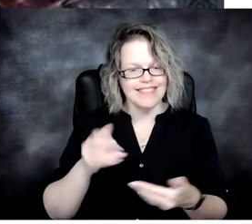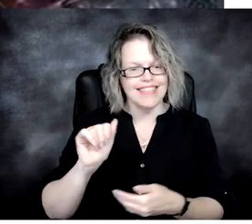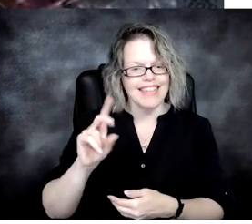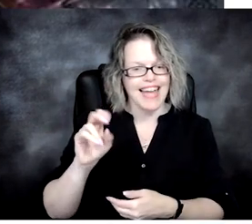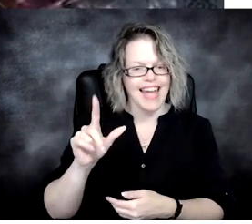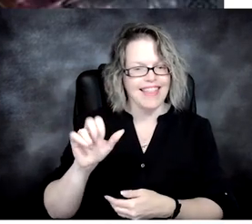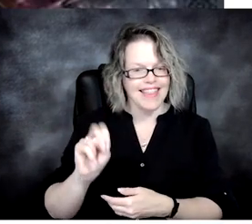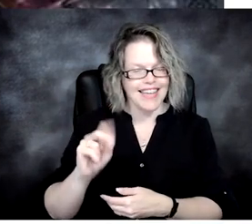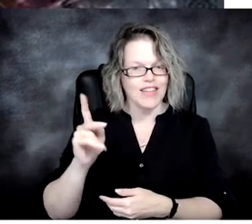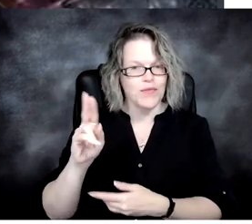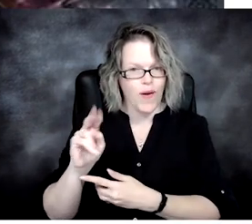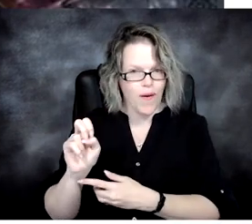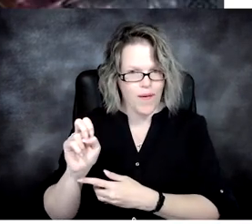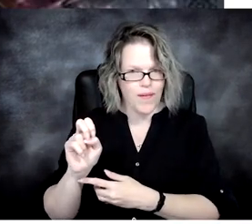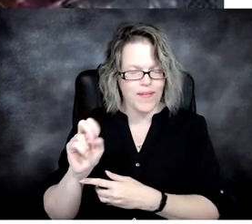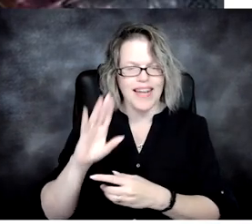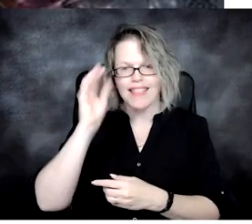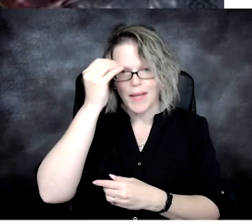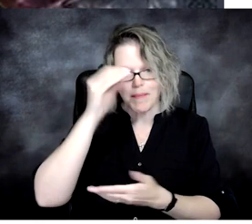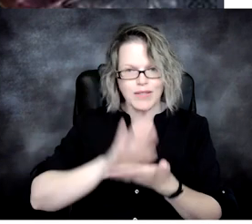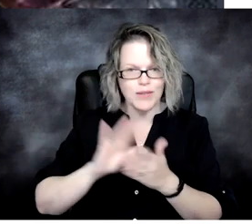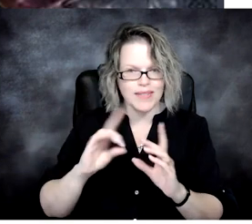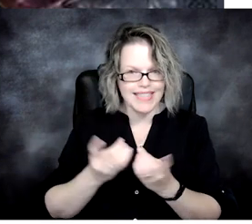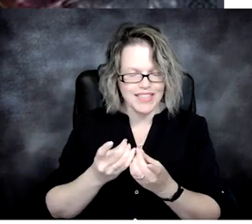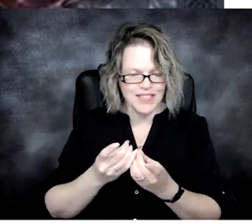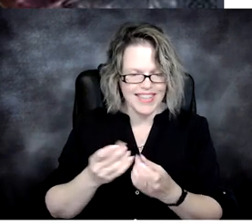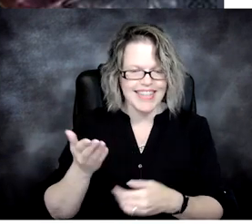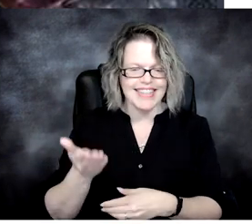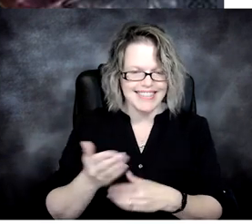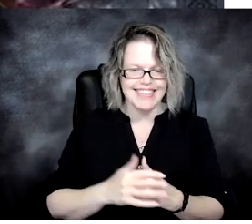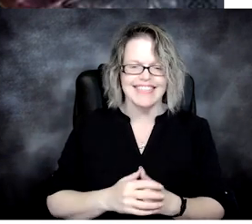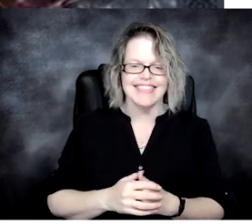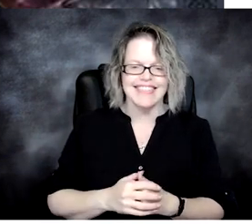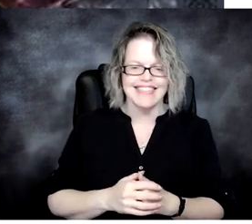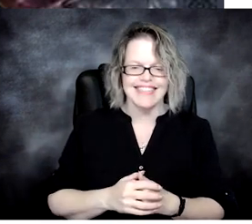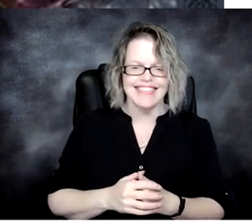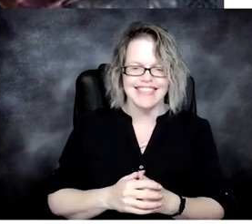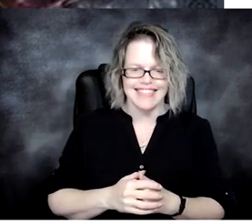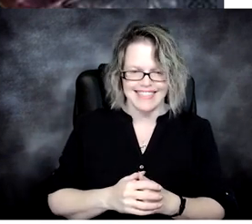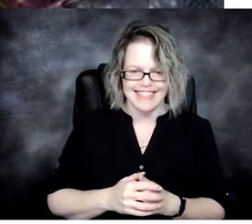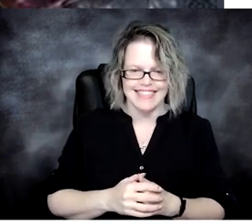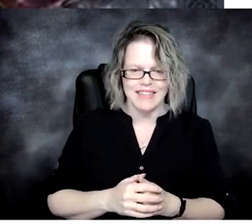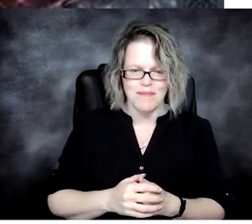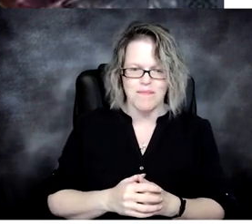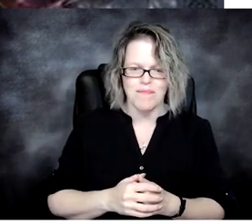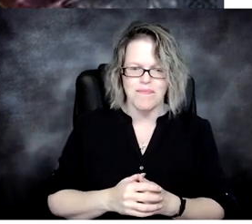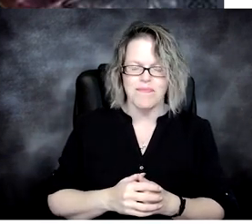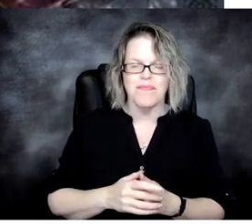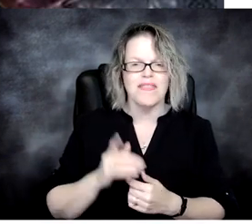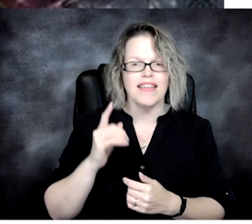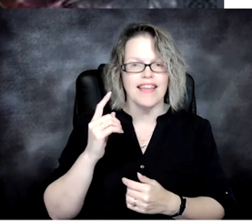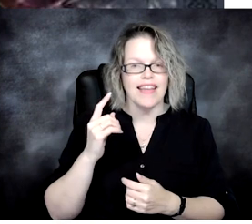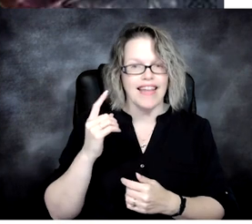from Avanti High School in the Olympia School District ESD 113 in Cicely Schmidt's class as one of